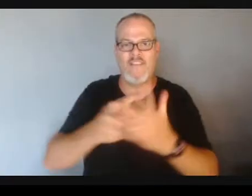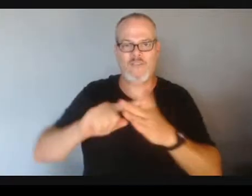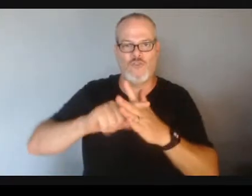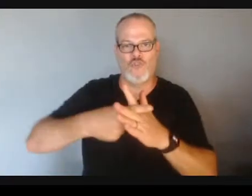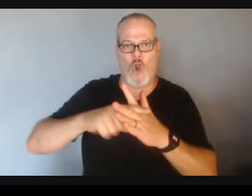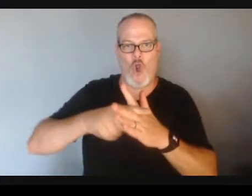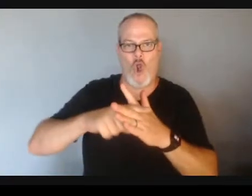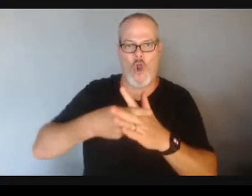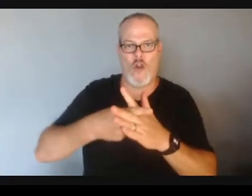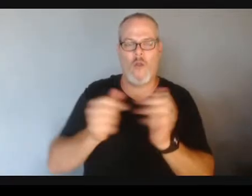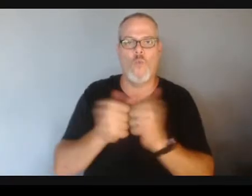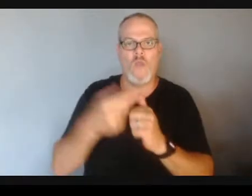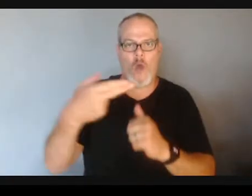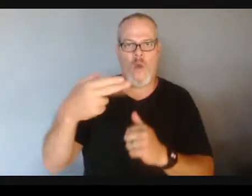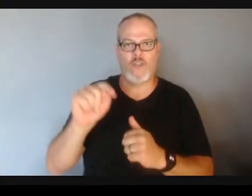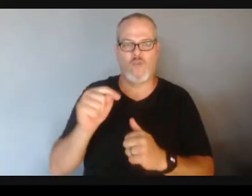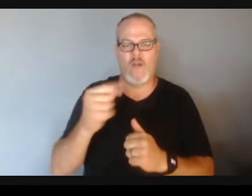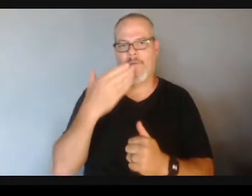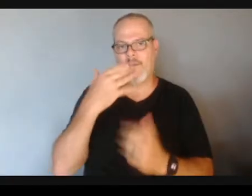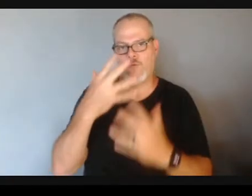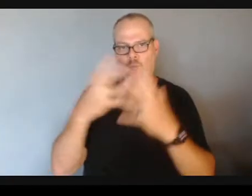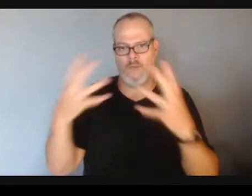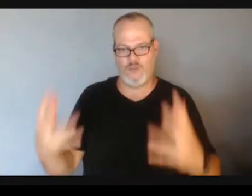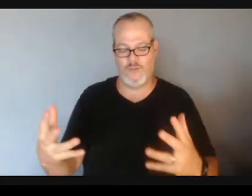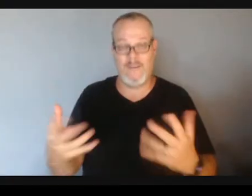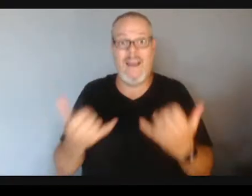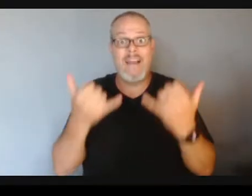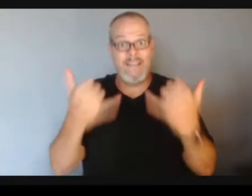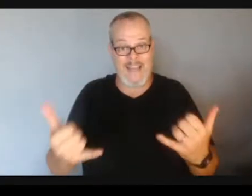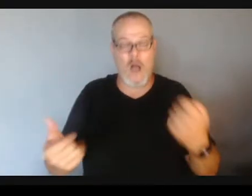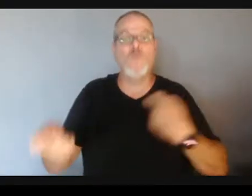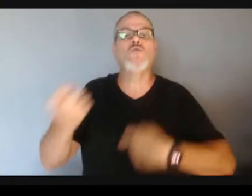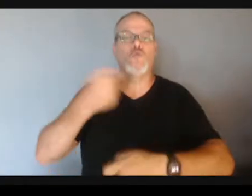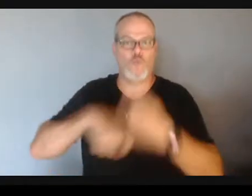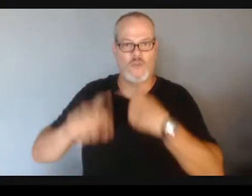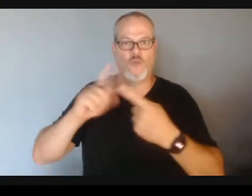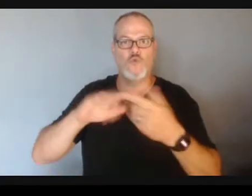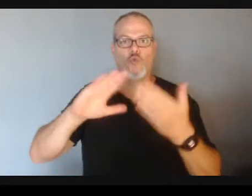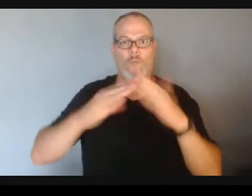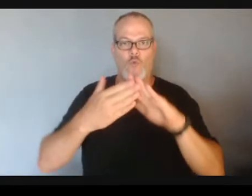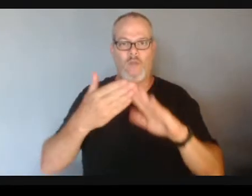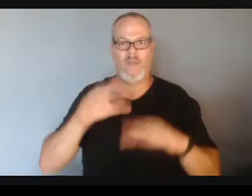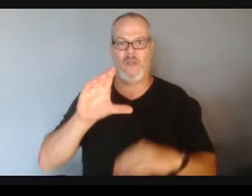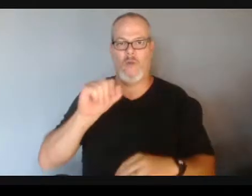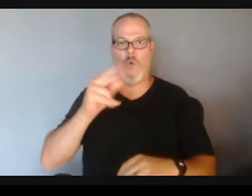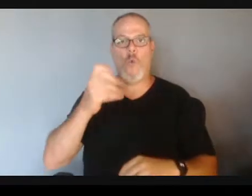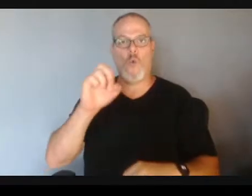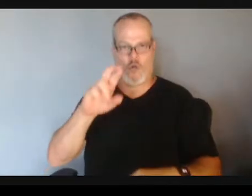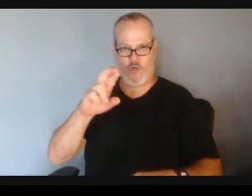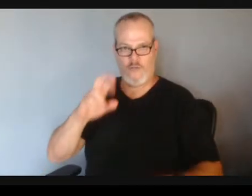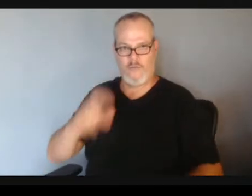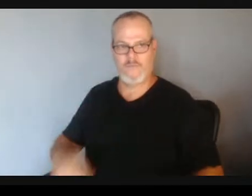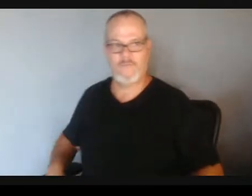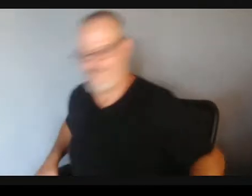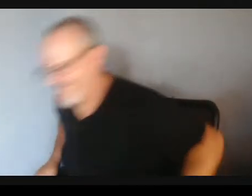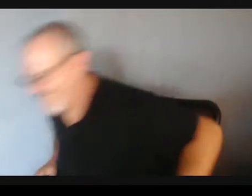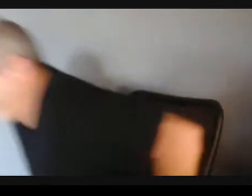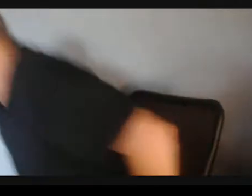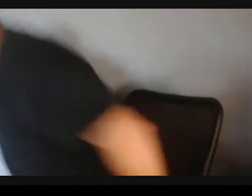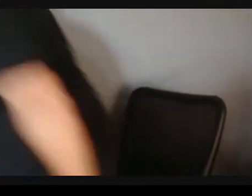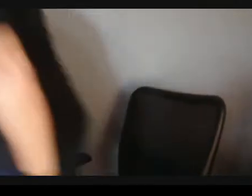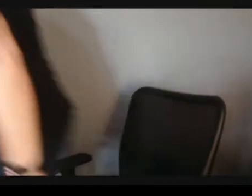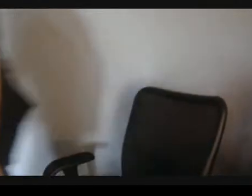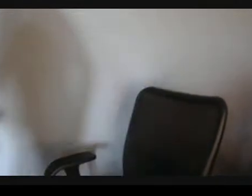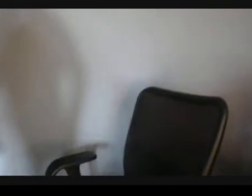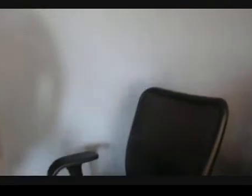just keeping people informed. And now we can go into Community Corner. All right. Dano could go ice his